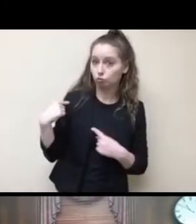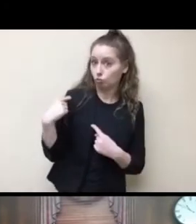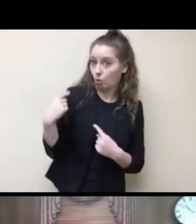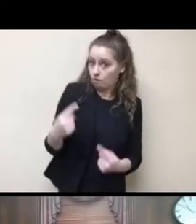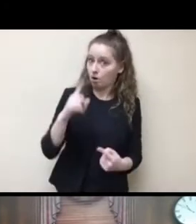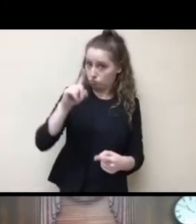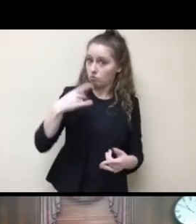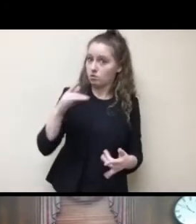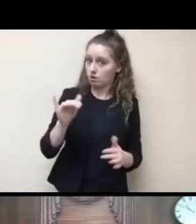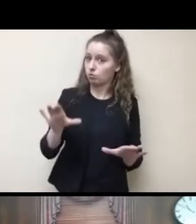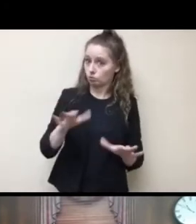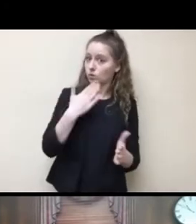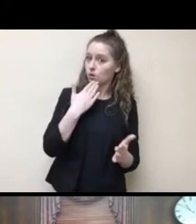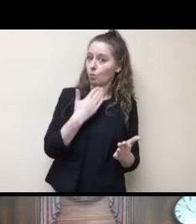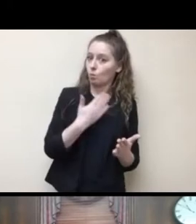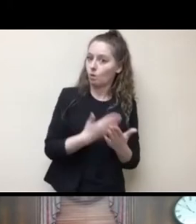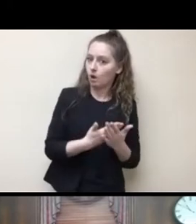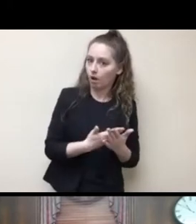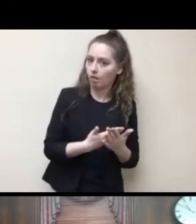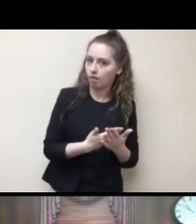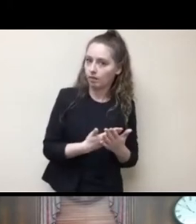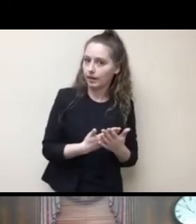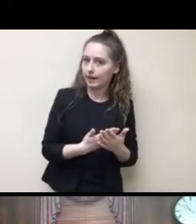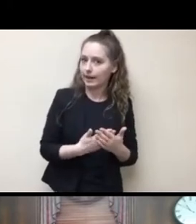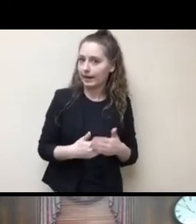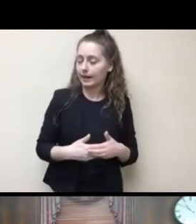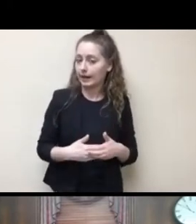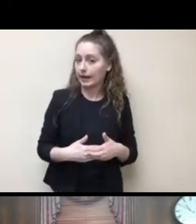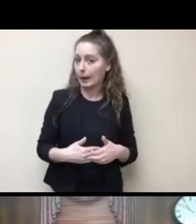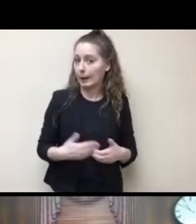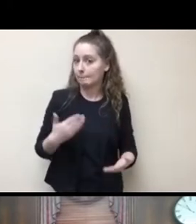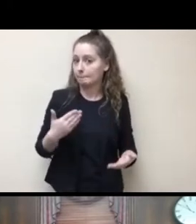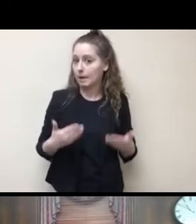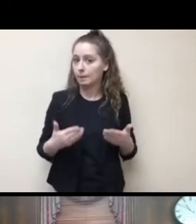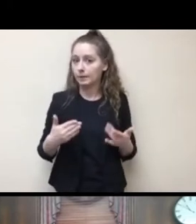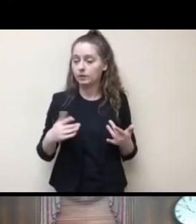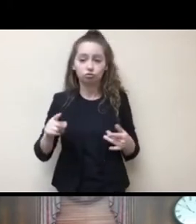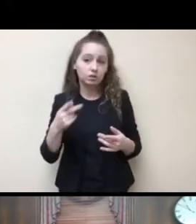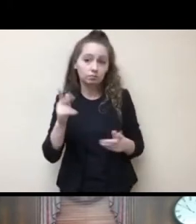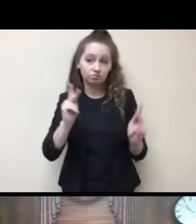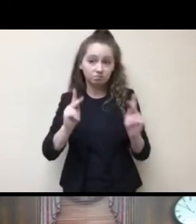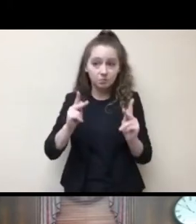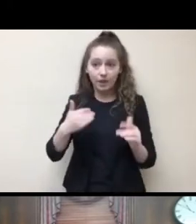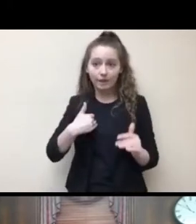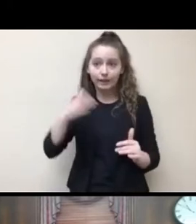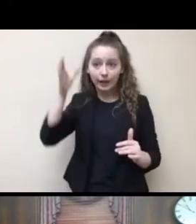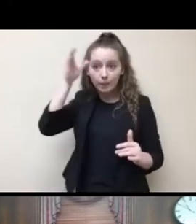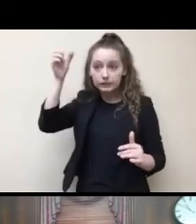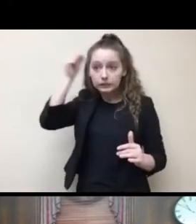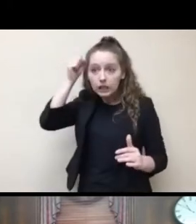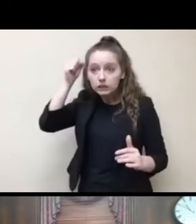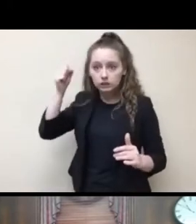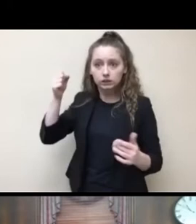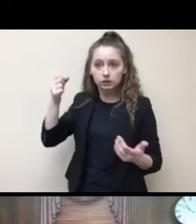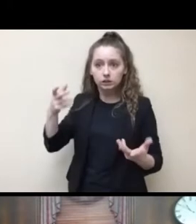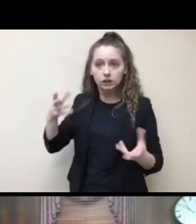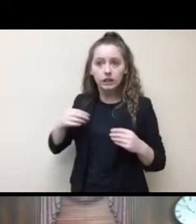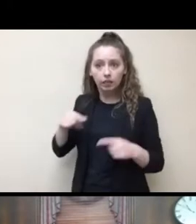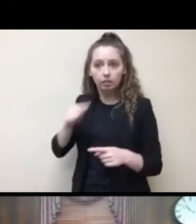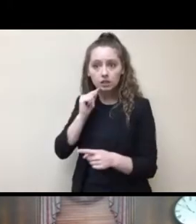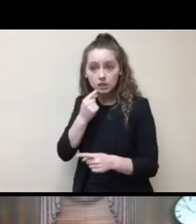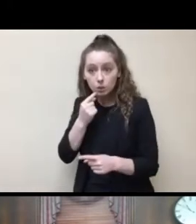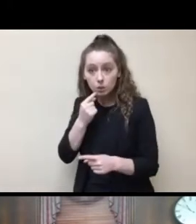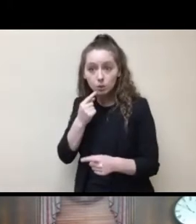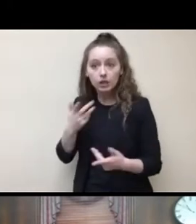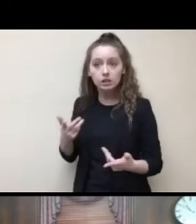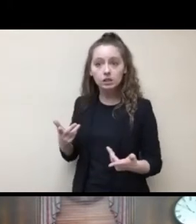well. And it may be attributable to people just having the common sense to take it serious. Some of those states are southern states.